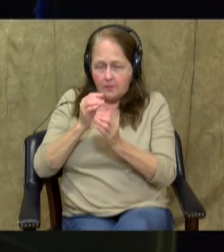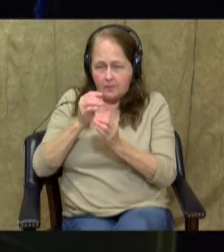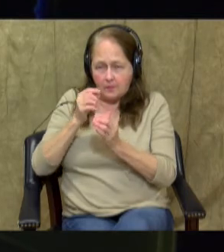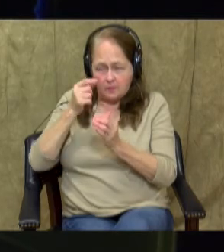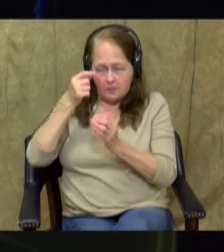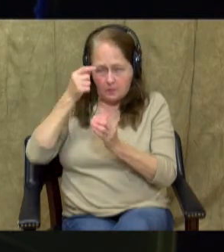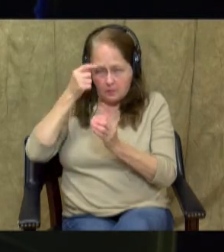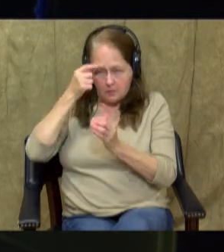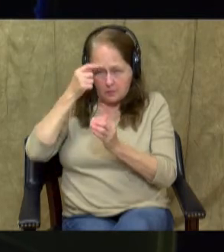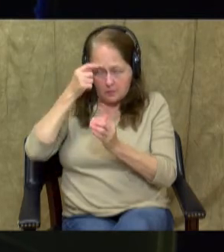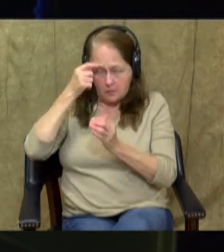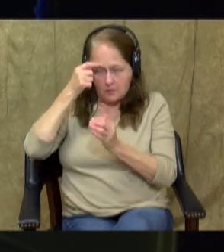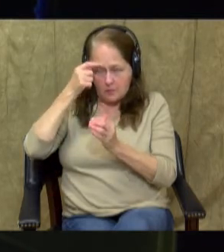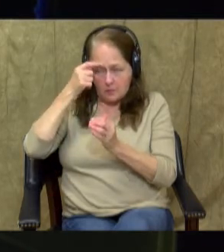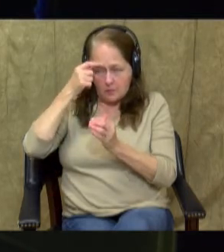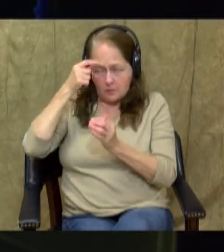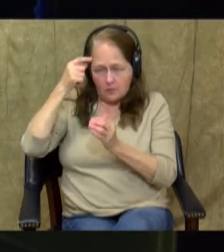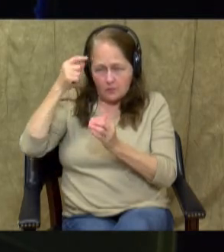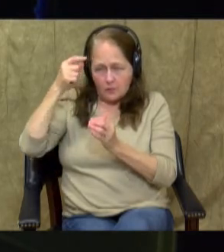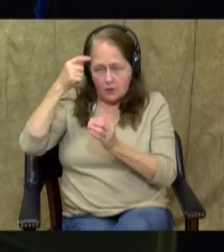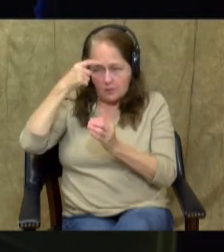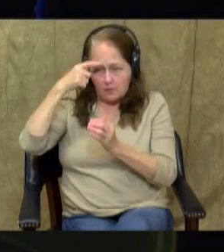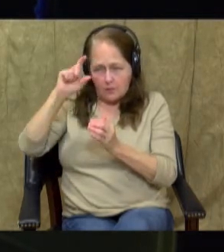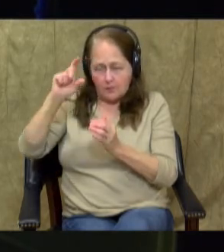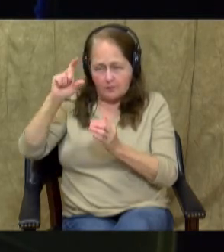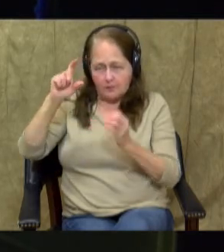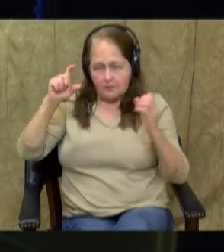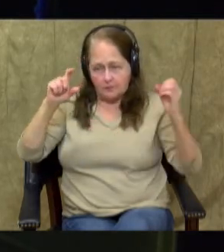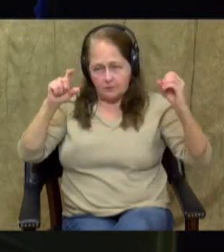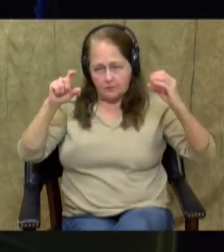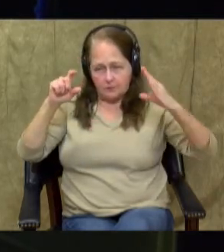and more shadow over here.